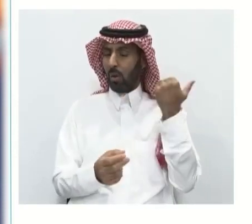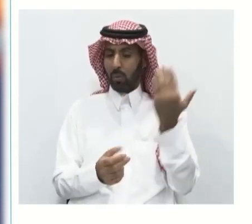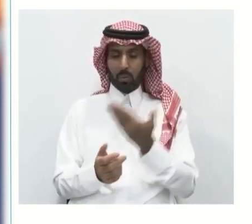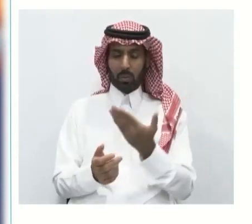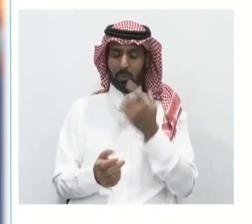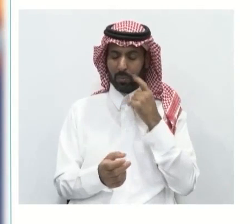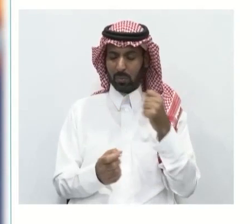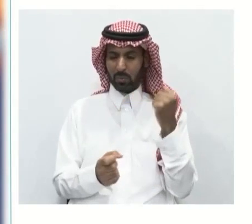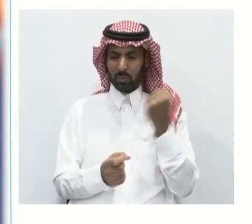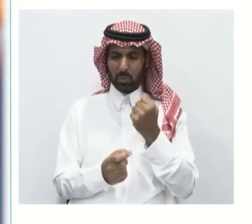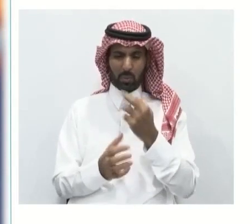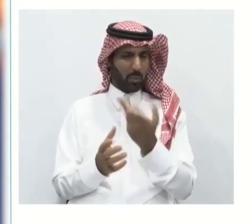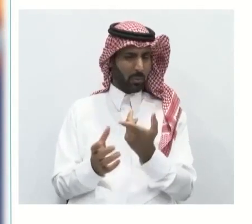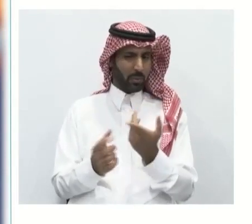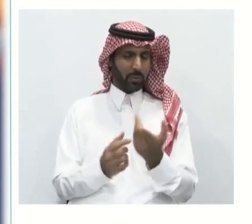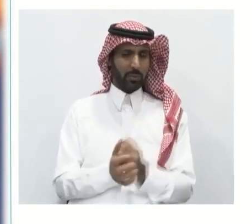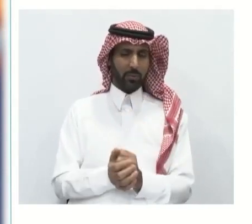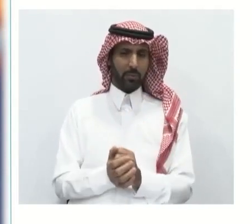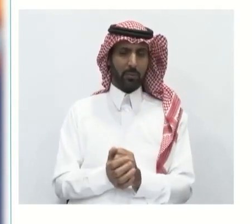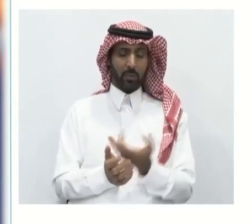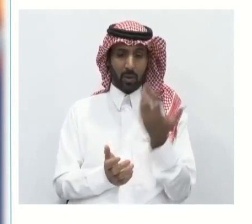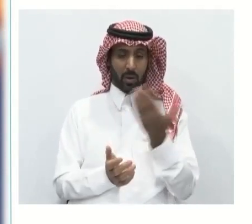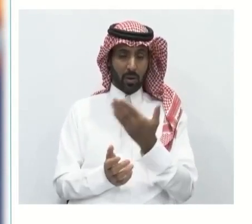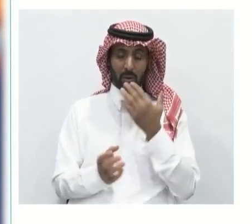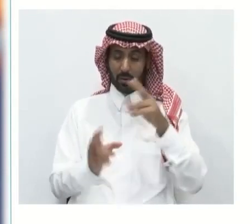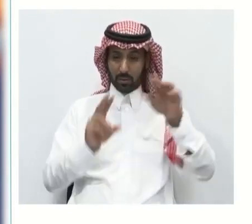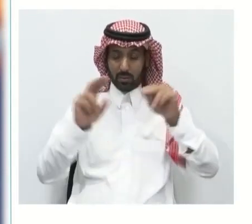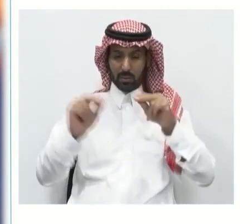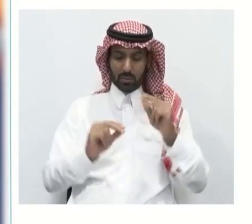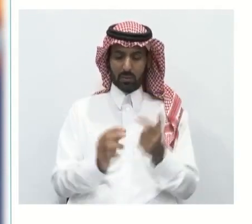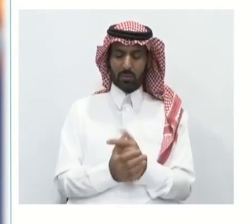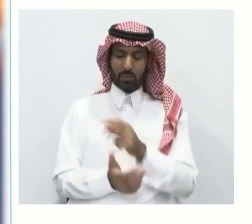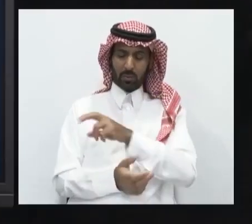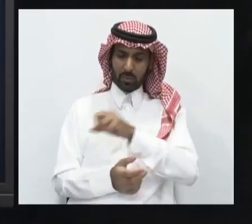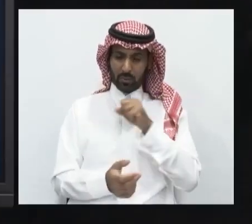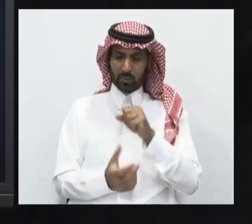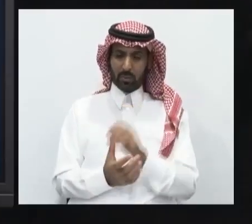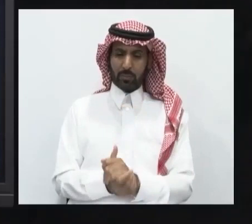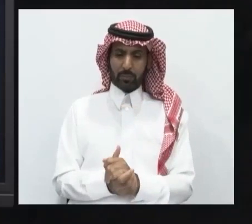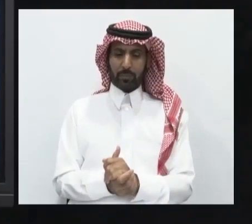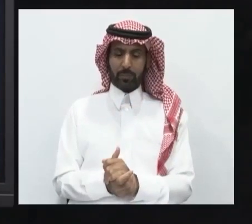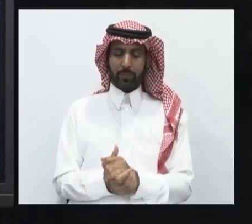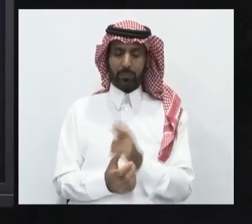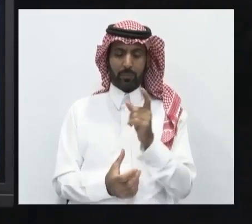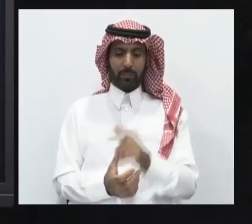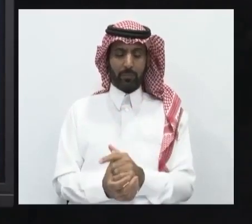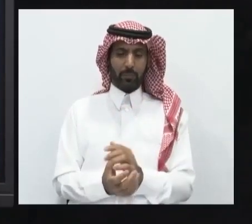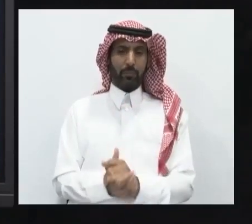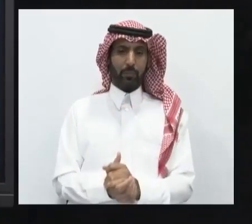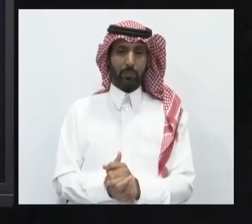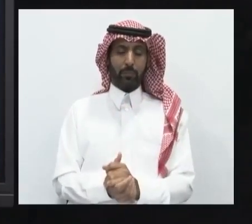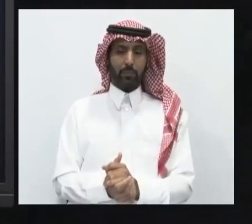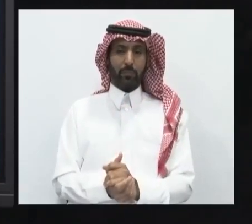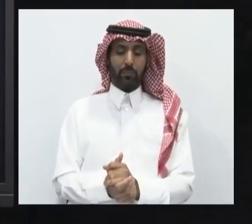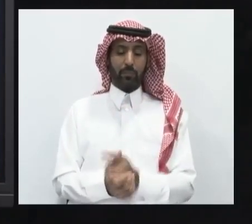the characters and the story. Have you read any stories regarding crimes, criminals? Did you like